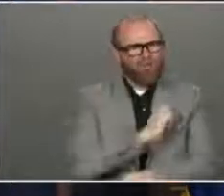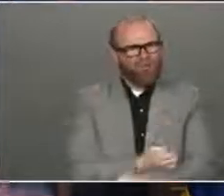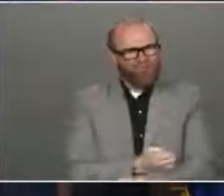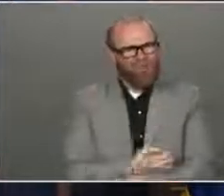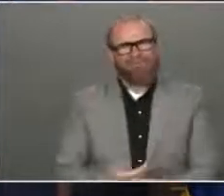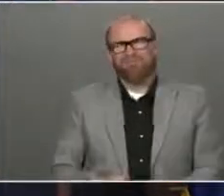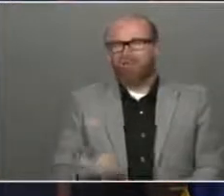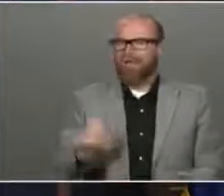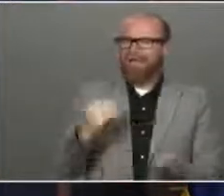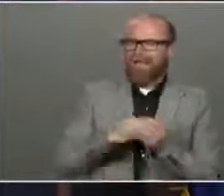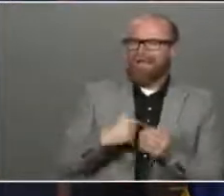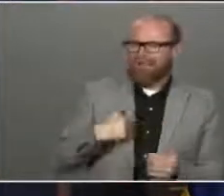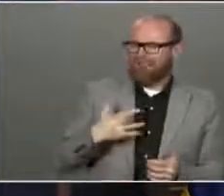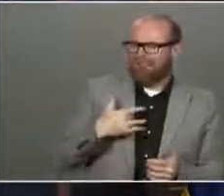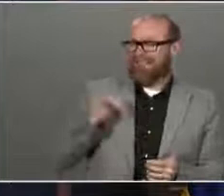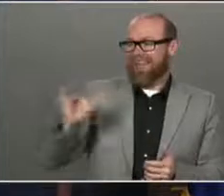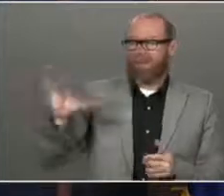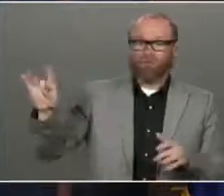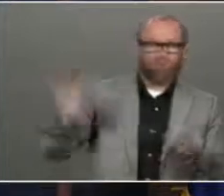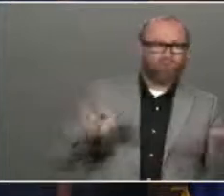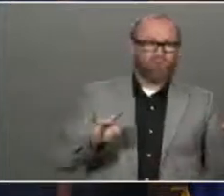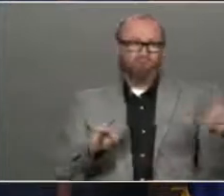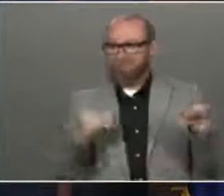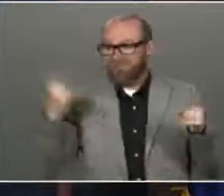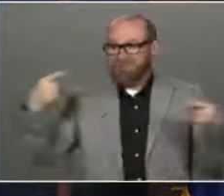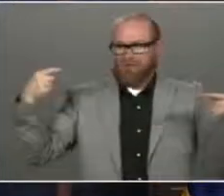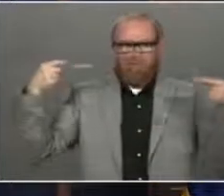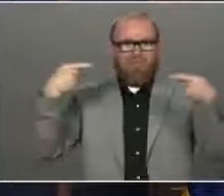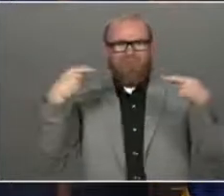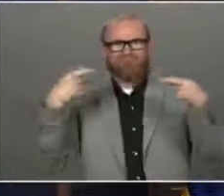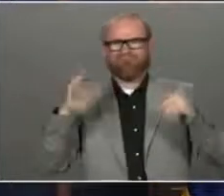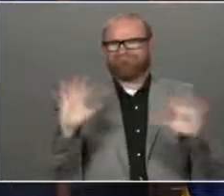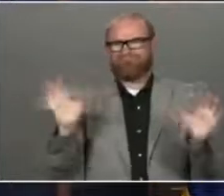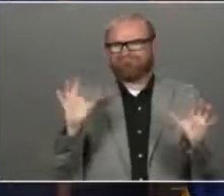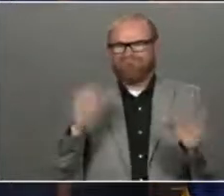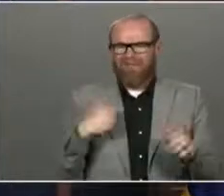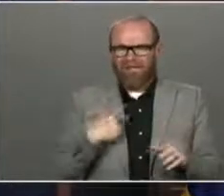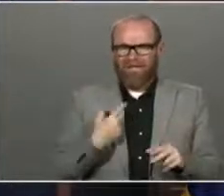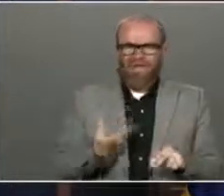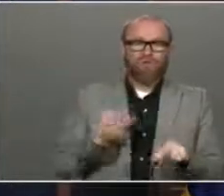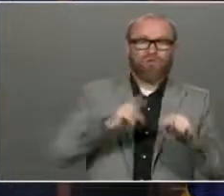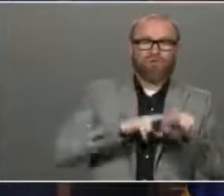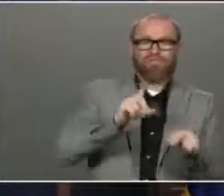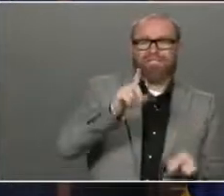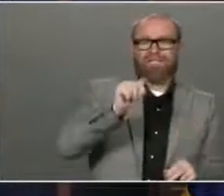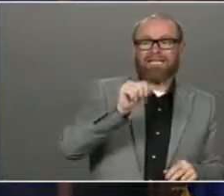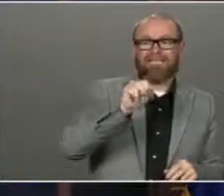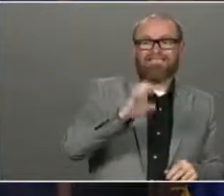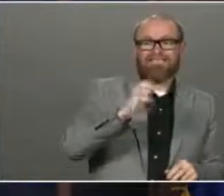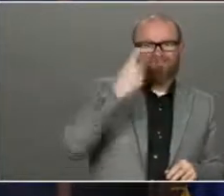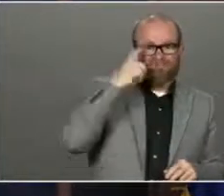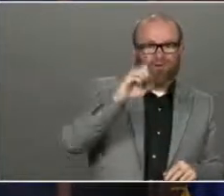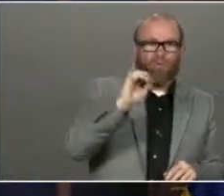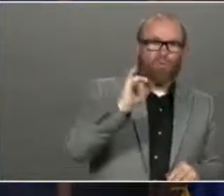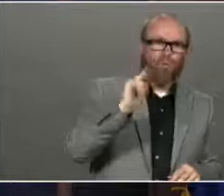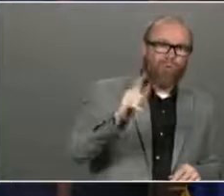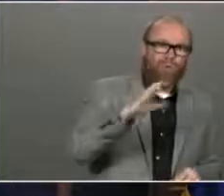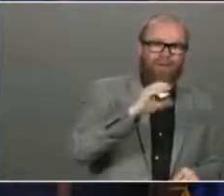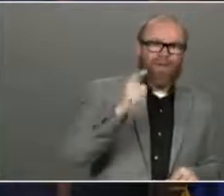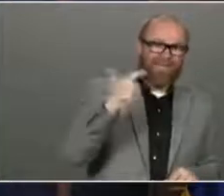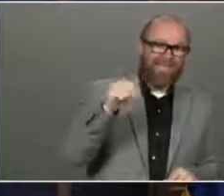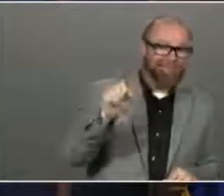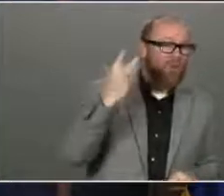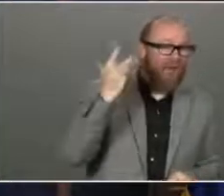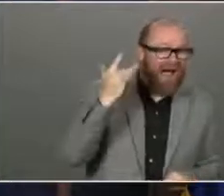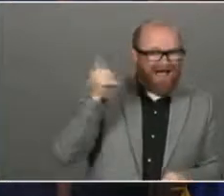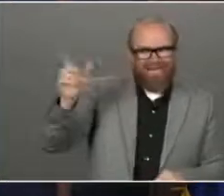fundamentally reject these false choices that because we're going to increase production and some leases while the Ukraine is being destroyed